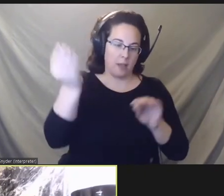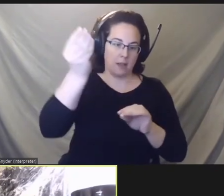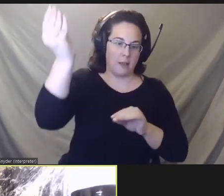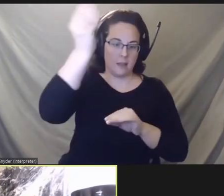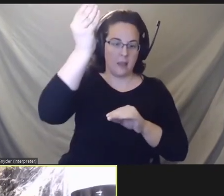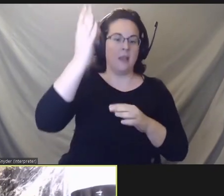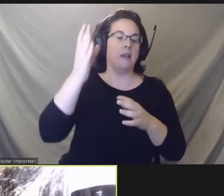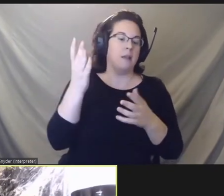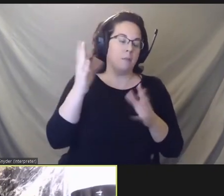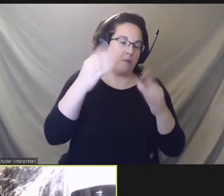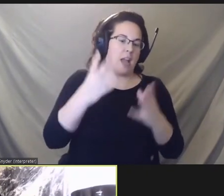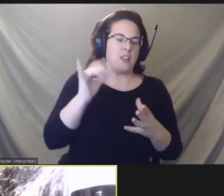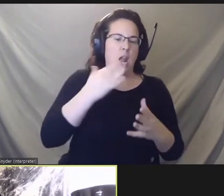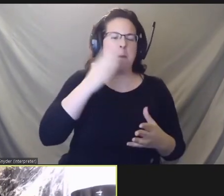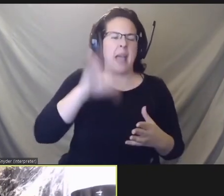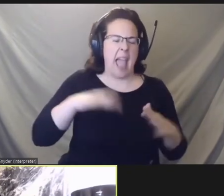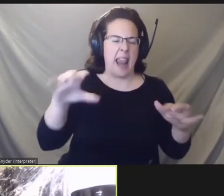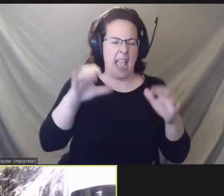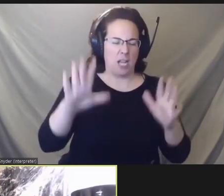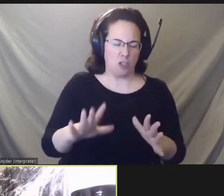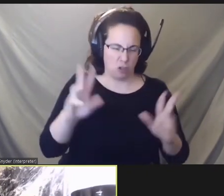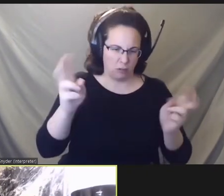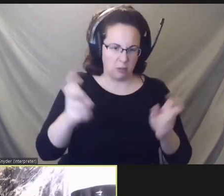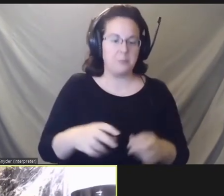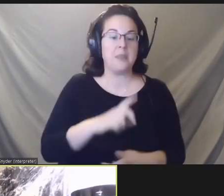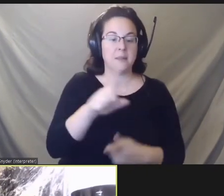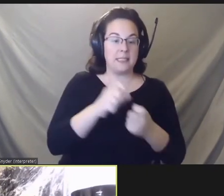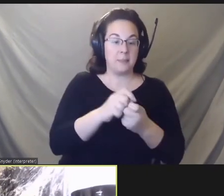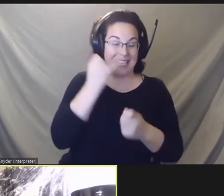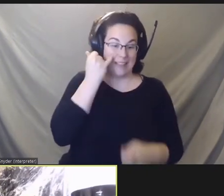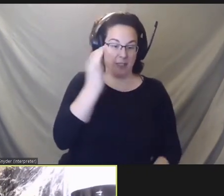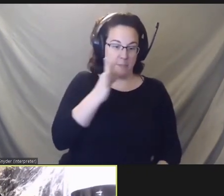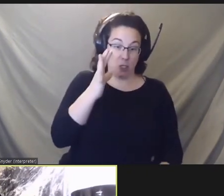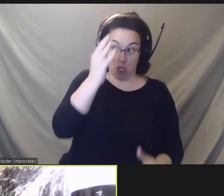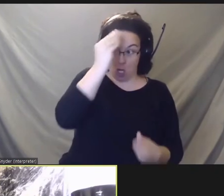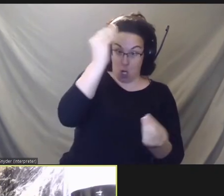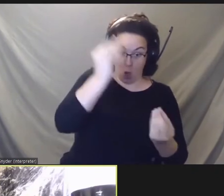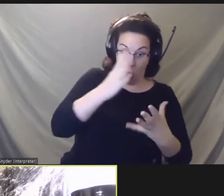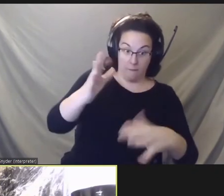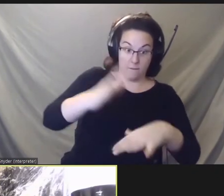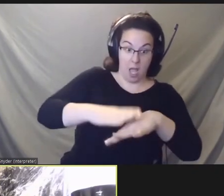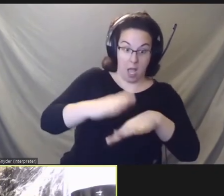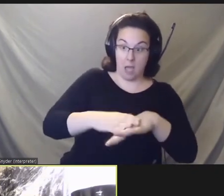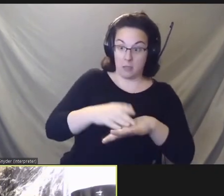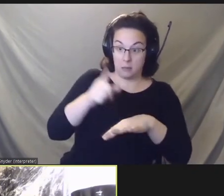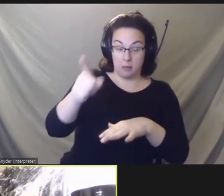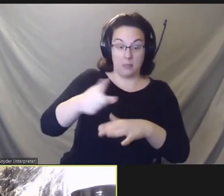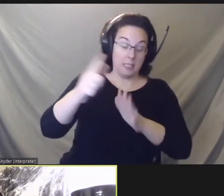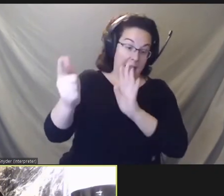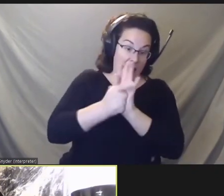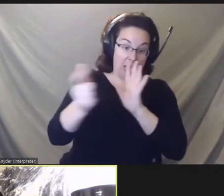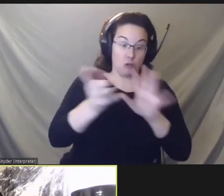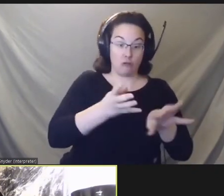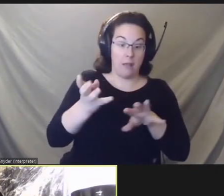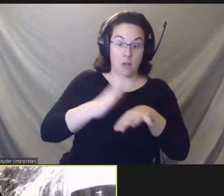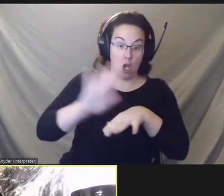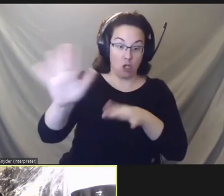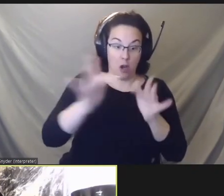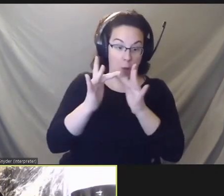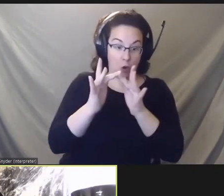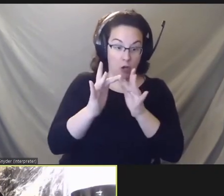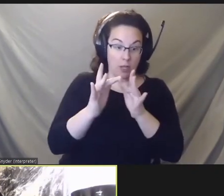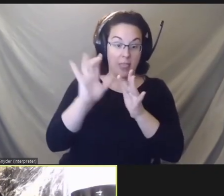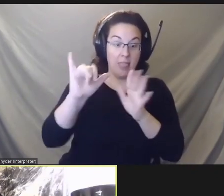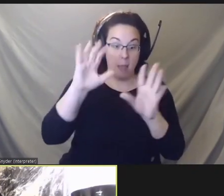bad actors. Specifically, if the commission notifies a provider of illegal traffic on their network and that